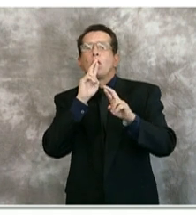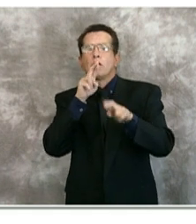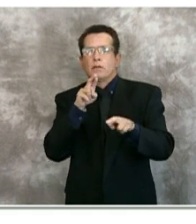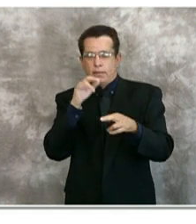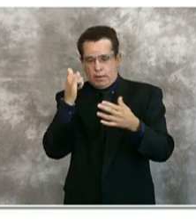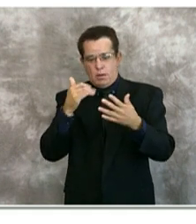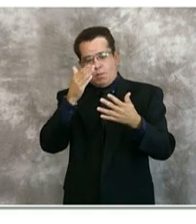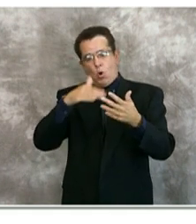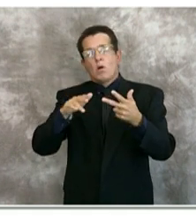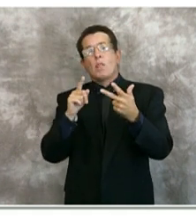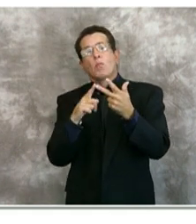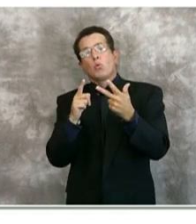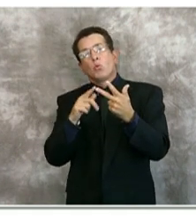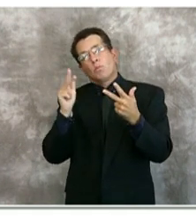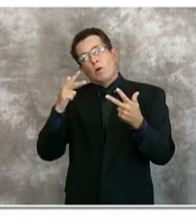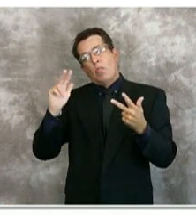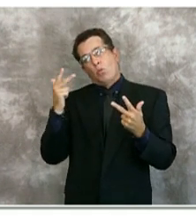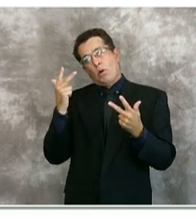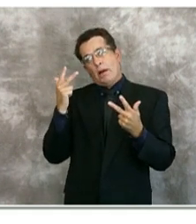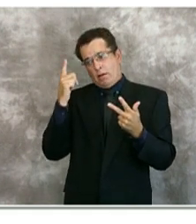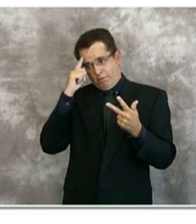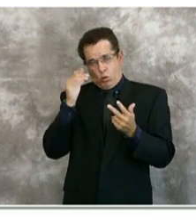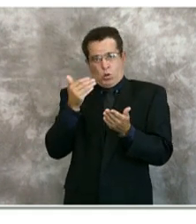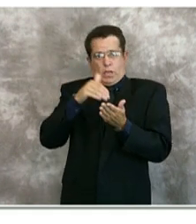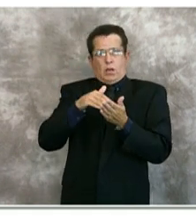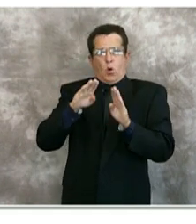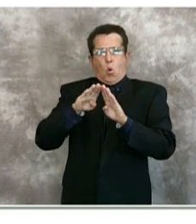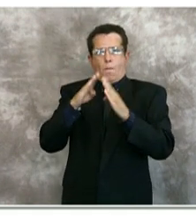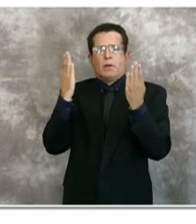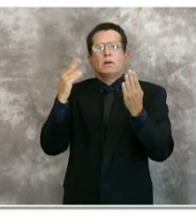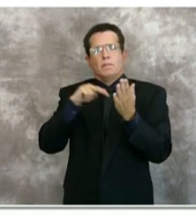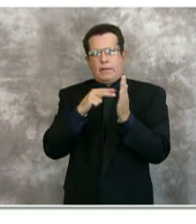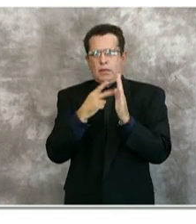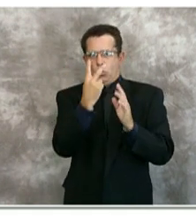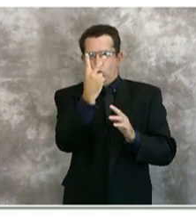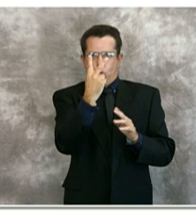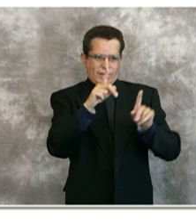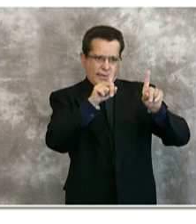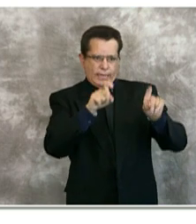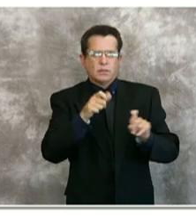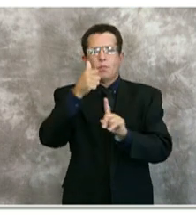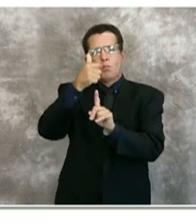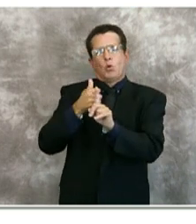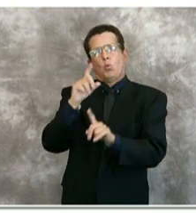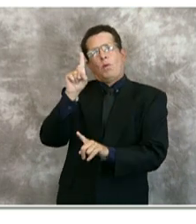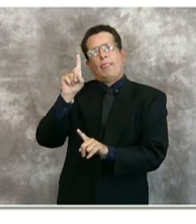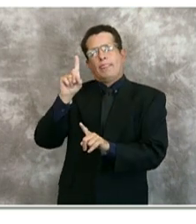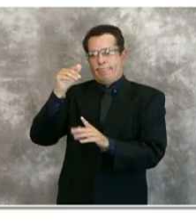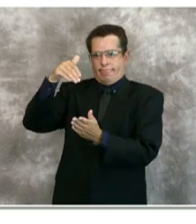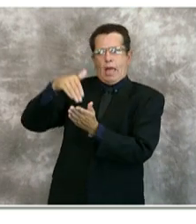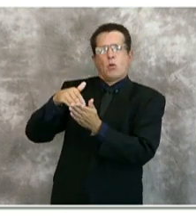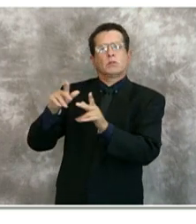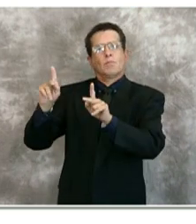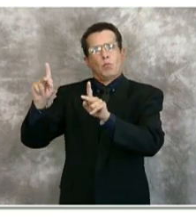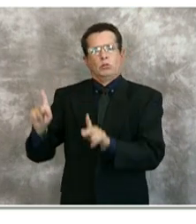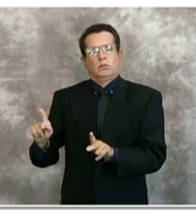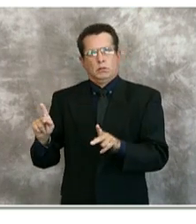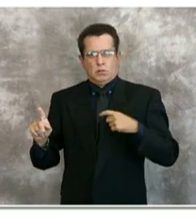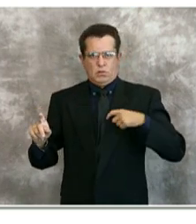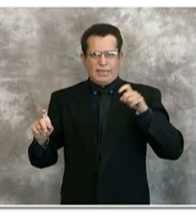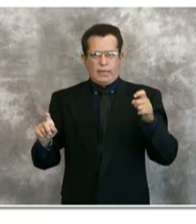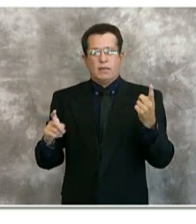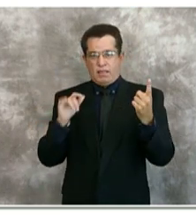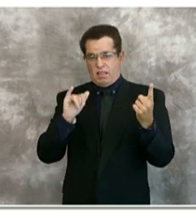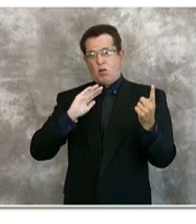3 reopenings, the state of California asked that you're at 2 tests per 1,000 residents, and so we have adjusted our daily goal. It